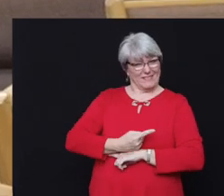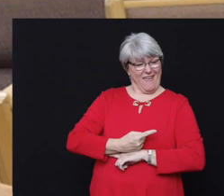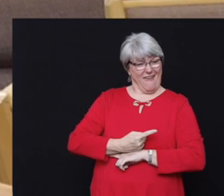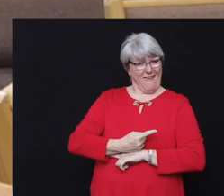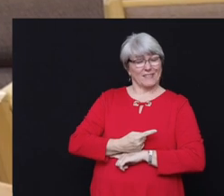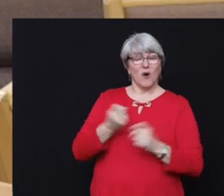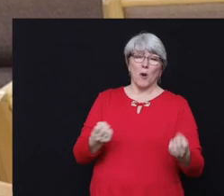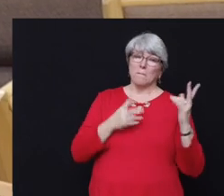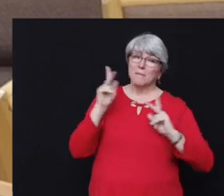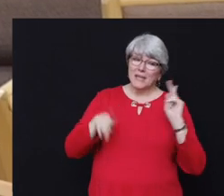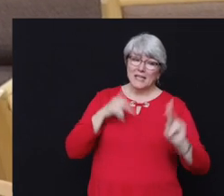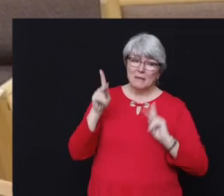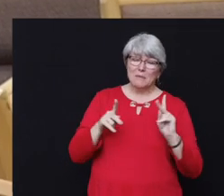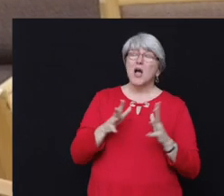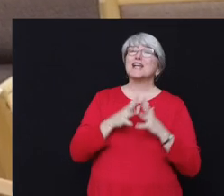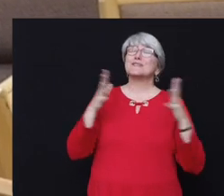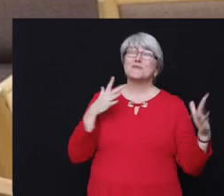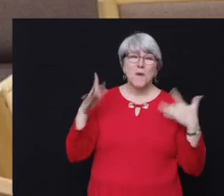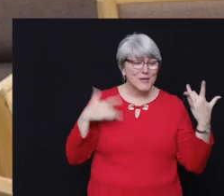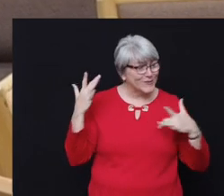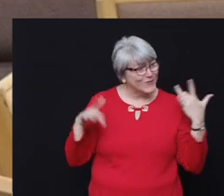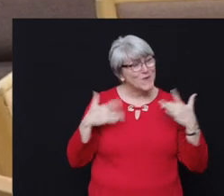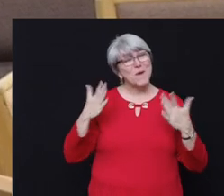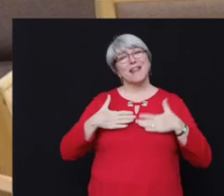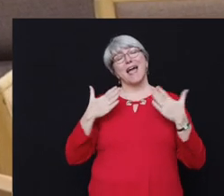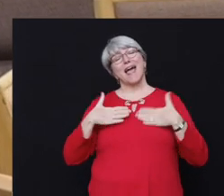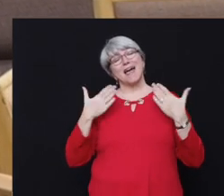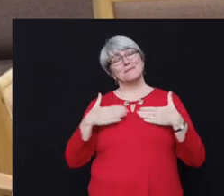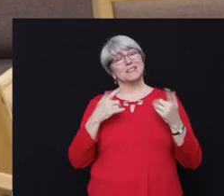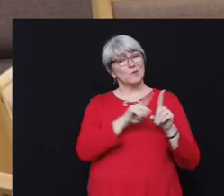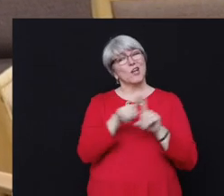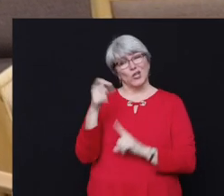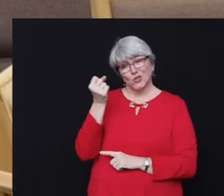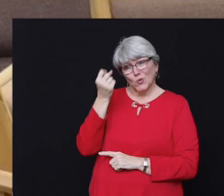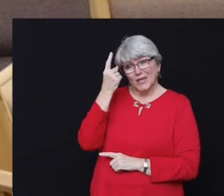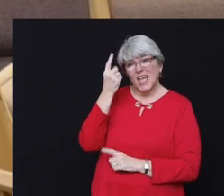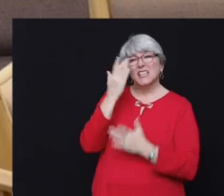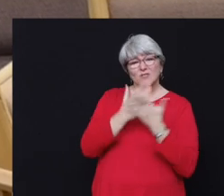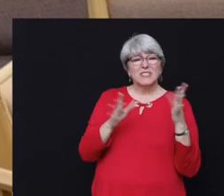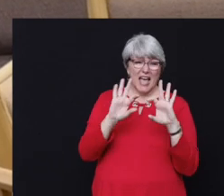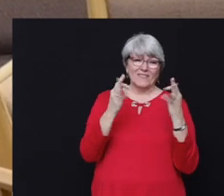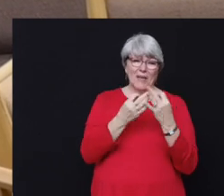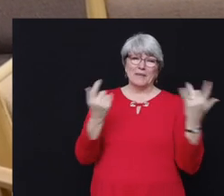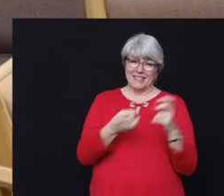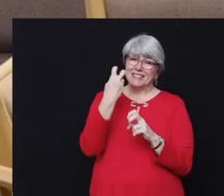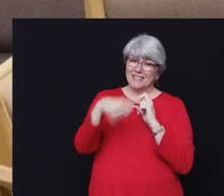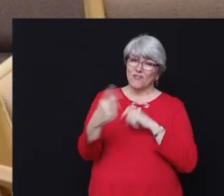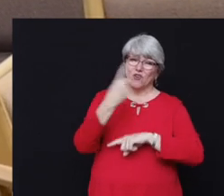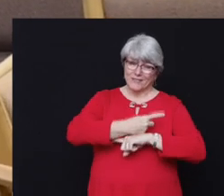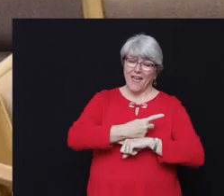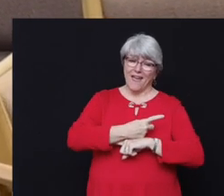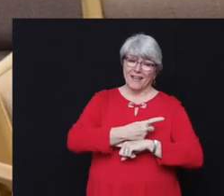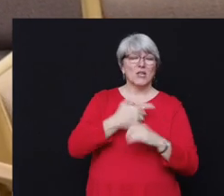day that for many people has so much joy and so much happiness. We also realize that for some families, this is a difficult day. And